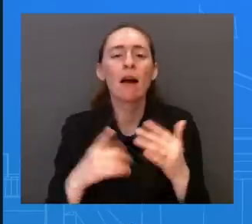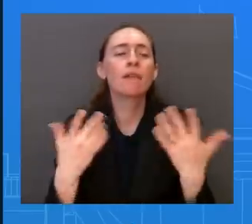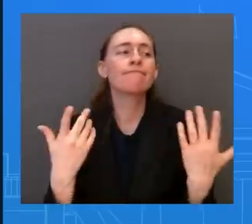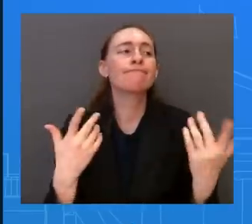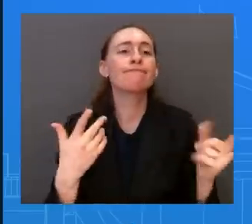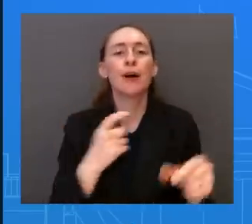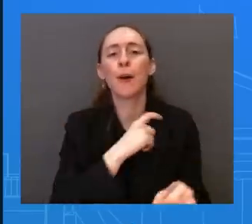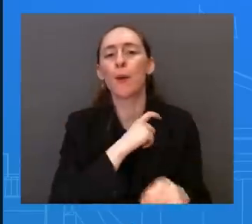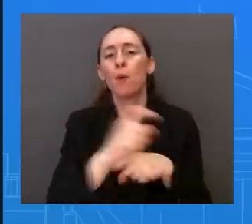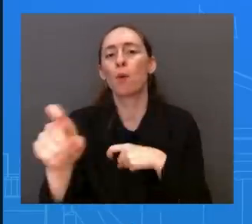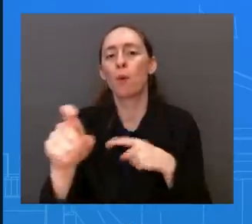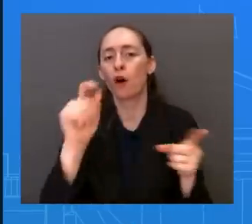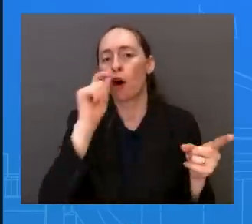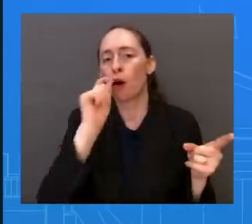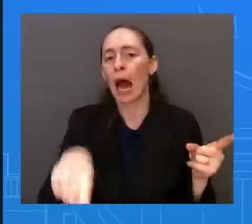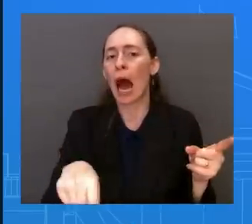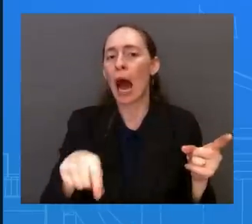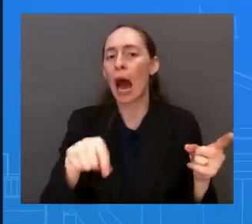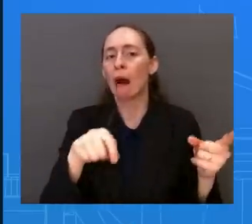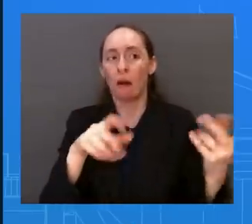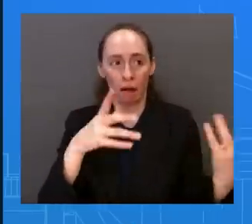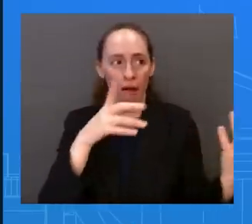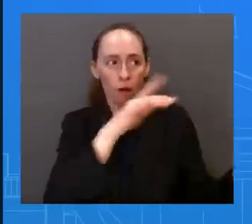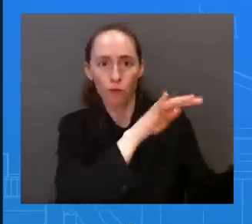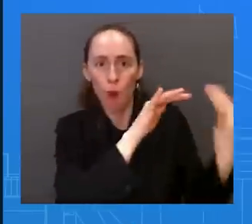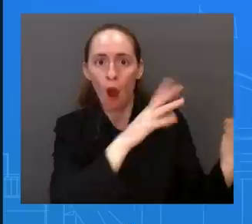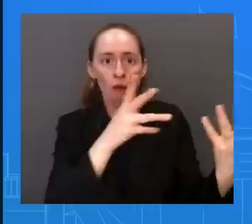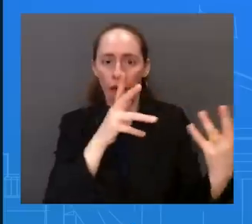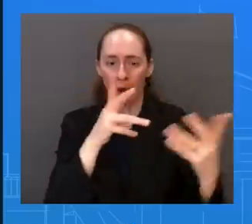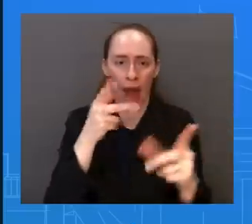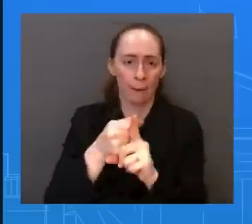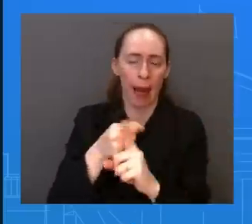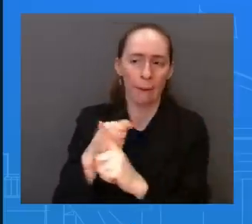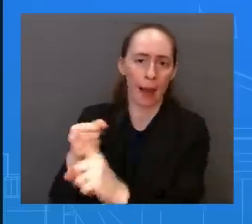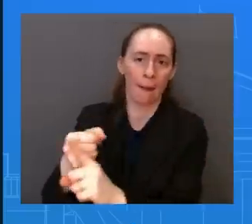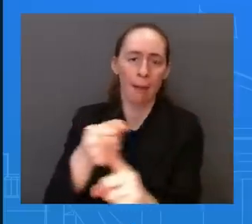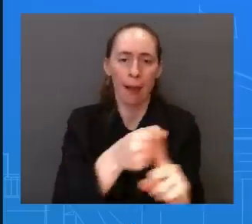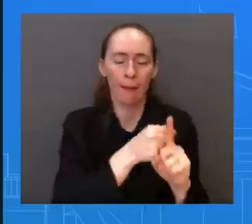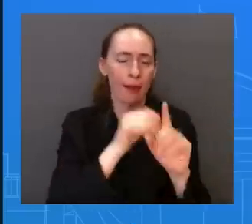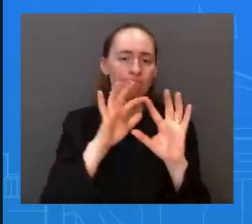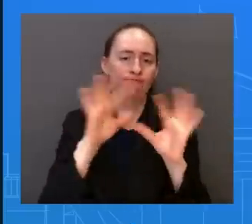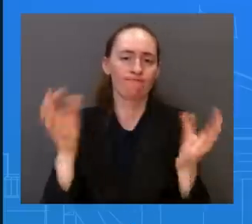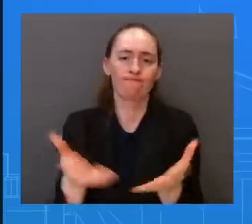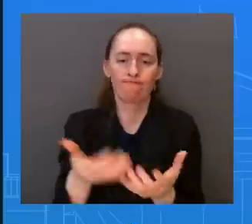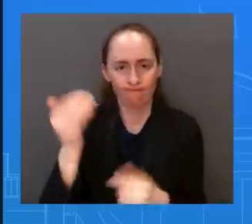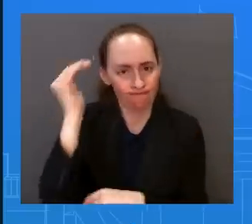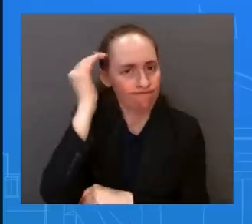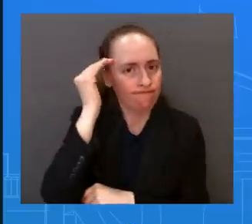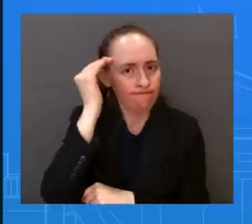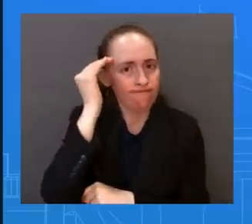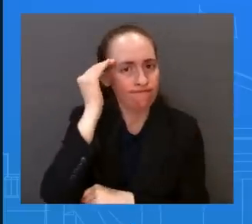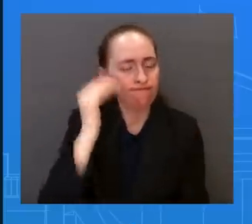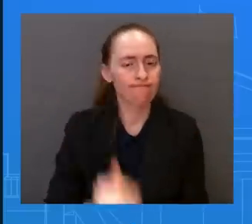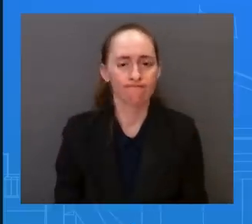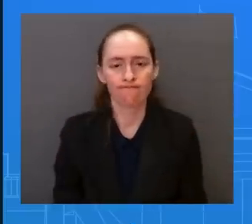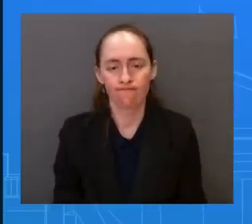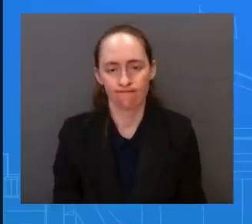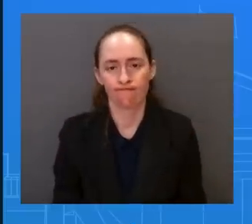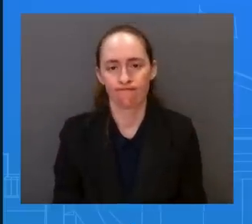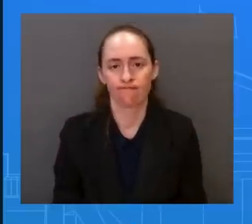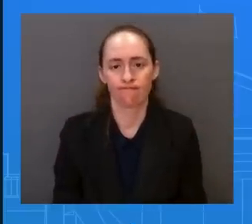core drivers have been, and that's as a result how we have oriented our economic policies. And I think